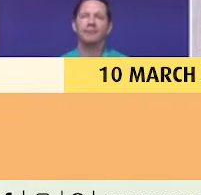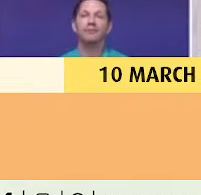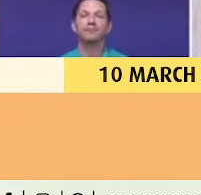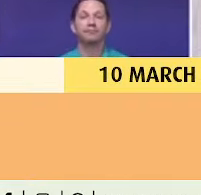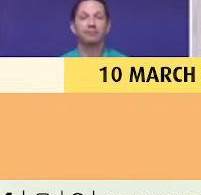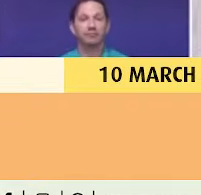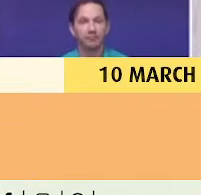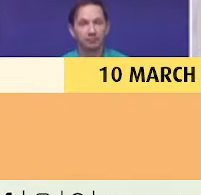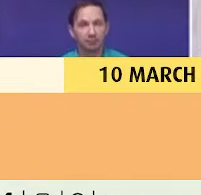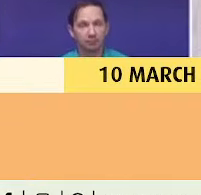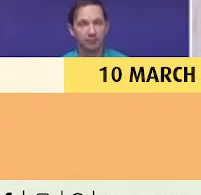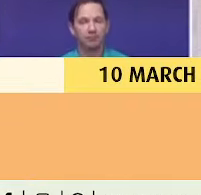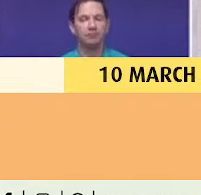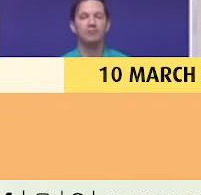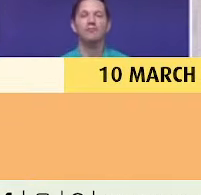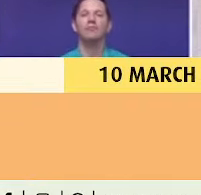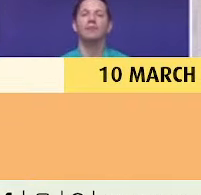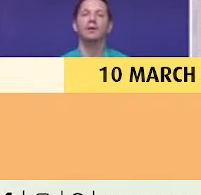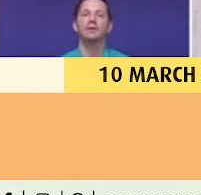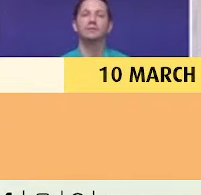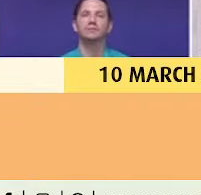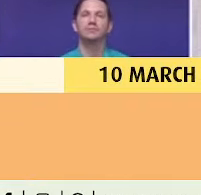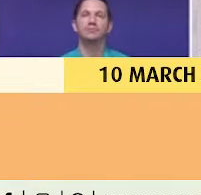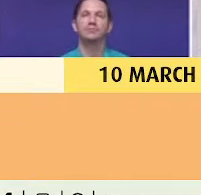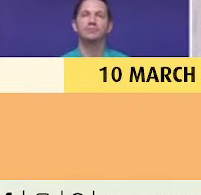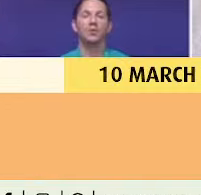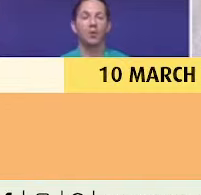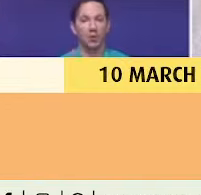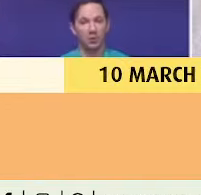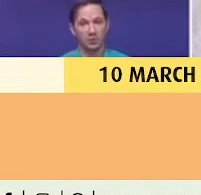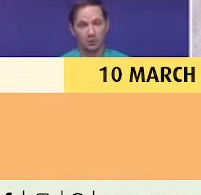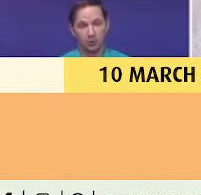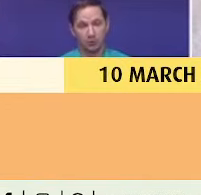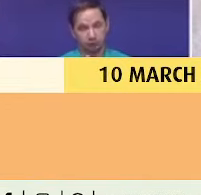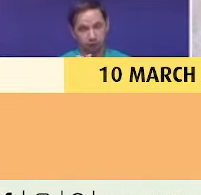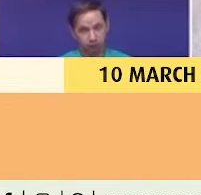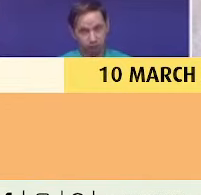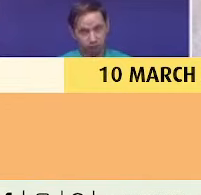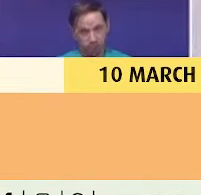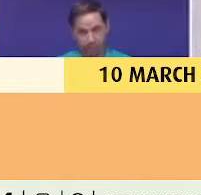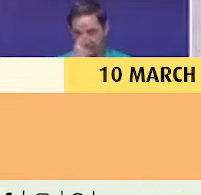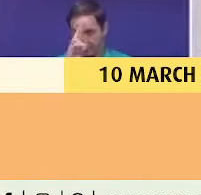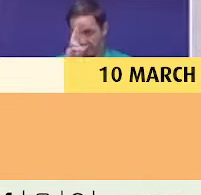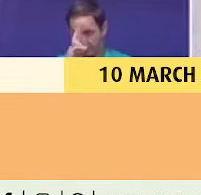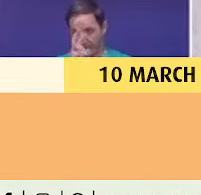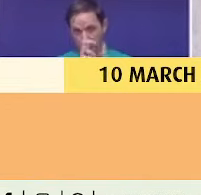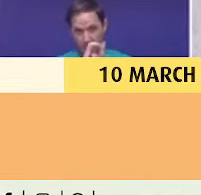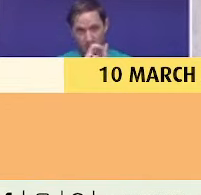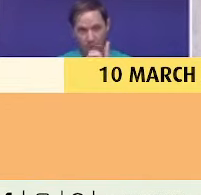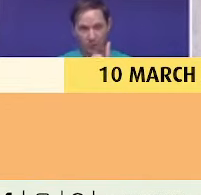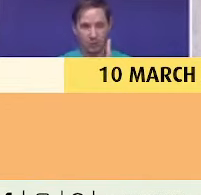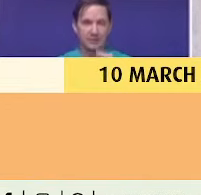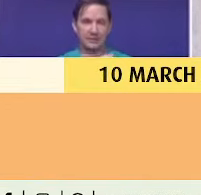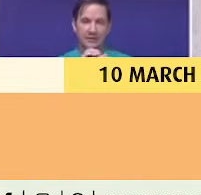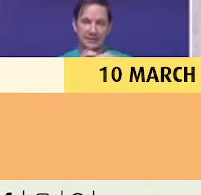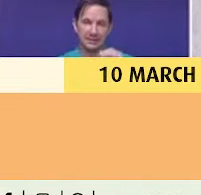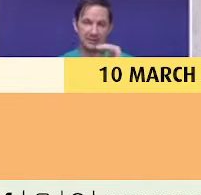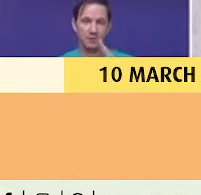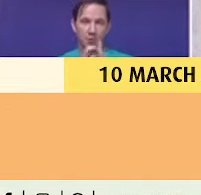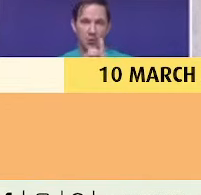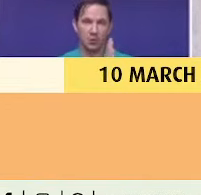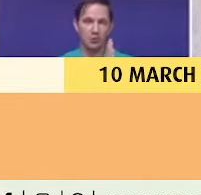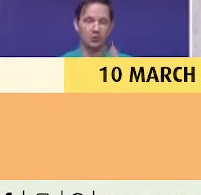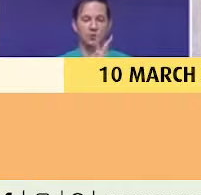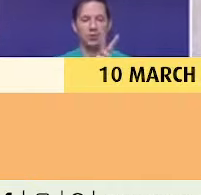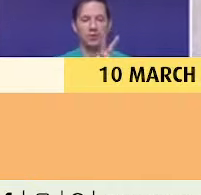said that, honorable members, may I equally remind you of the rules, in particular sub-rule 21, 22,